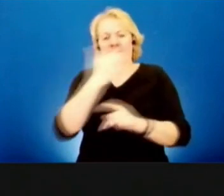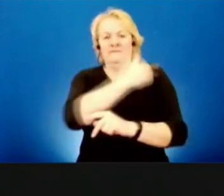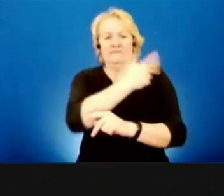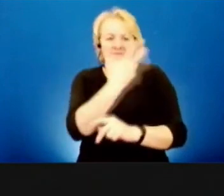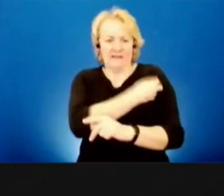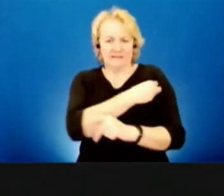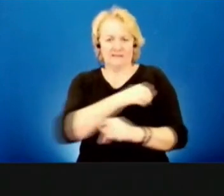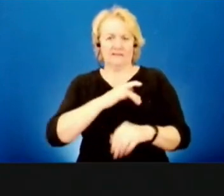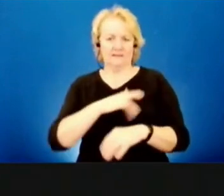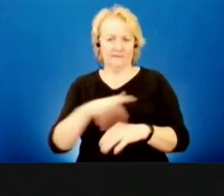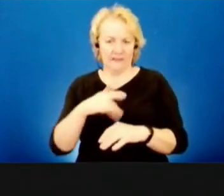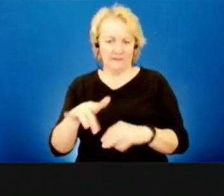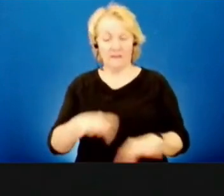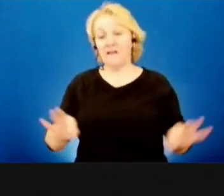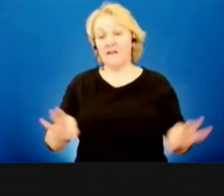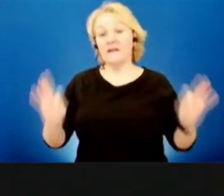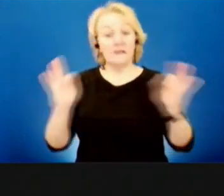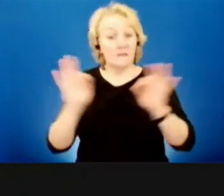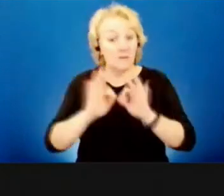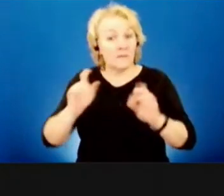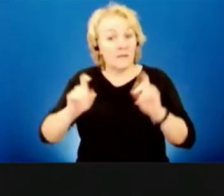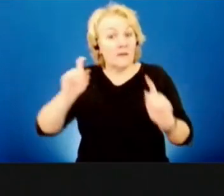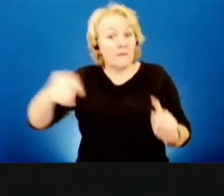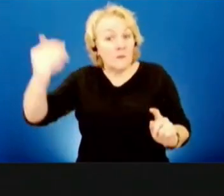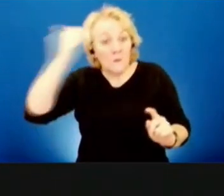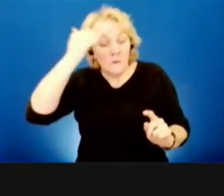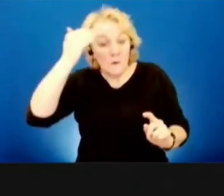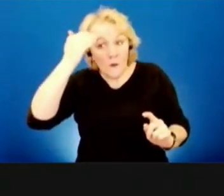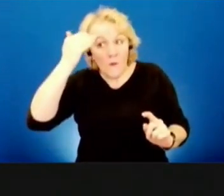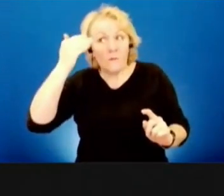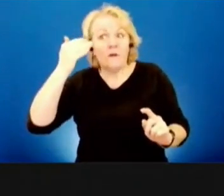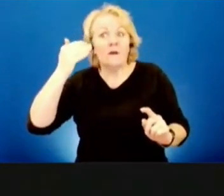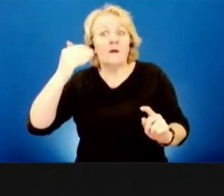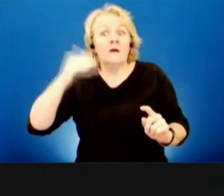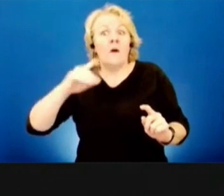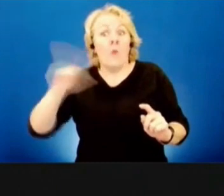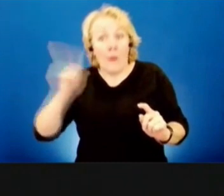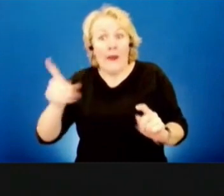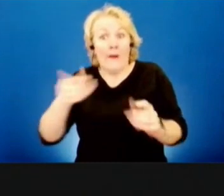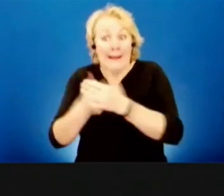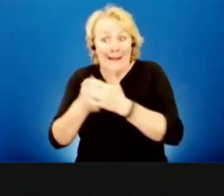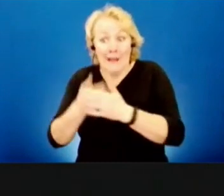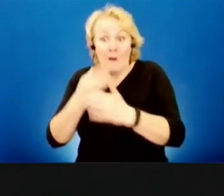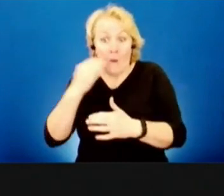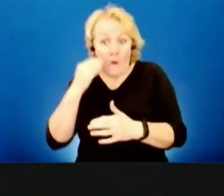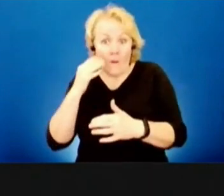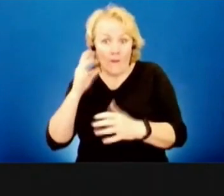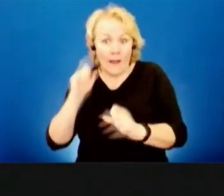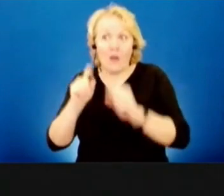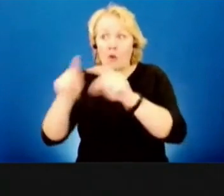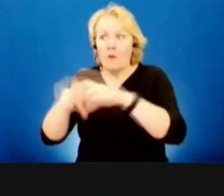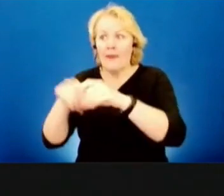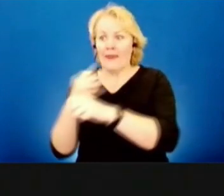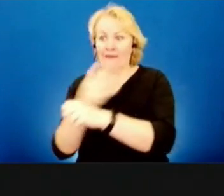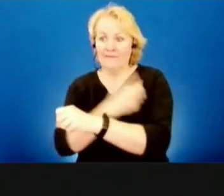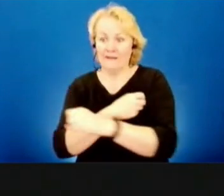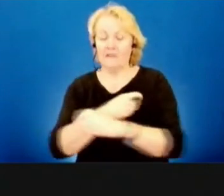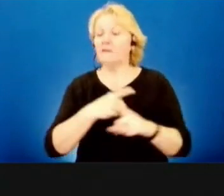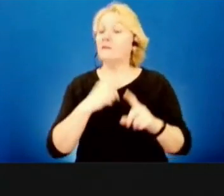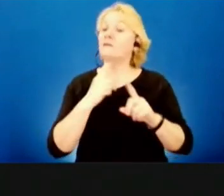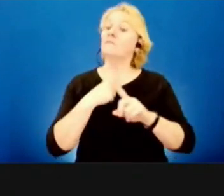that people know and they're at the neighborhood level where they can get access to vaccine. It's also really important that as